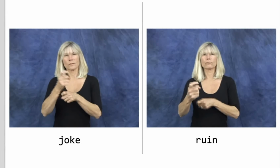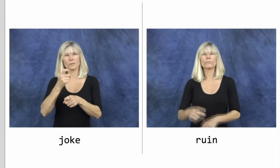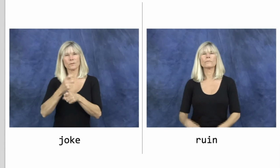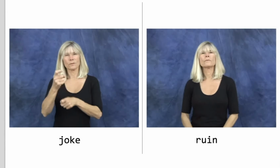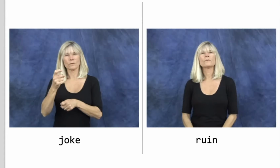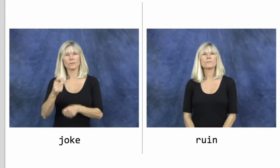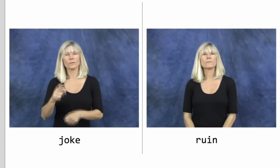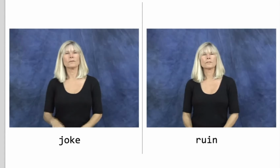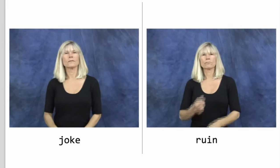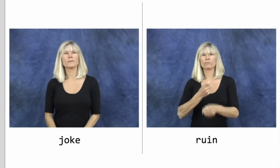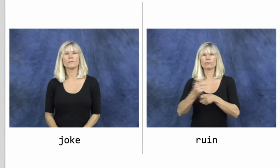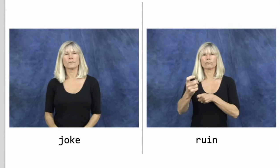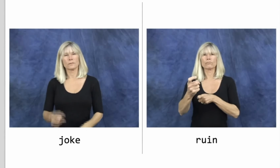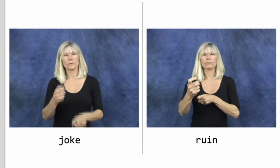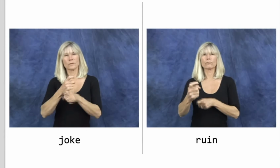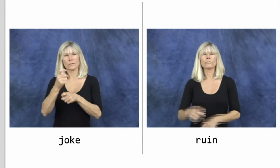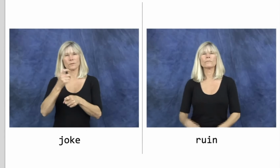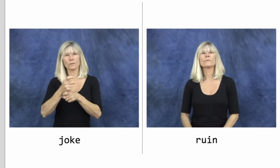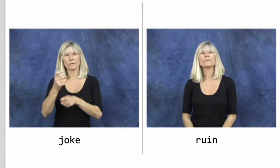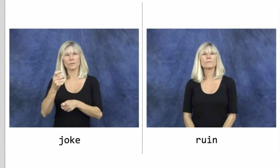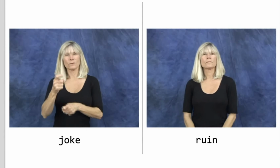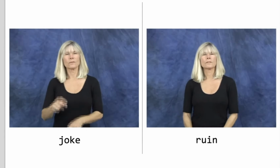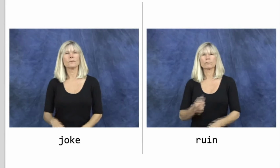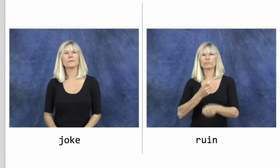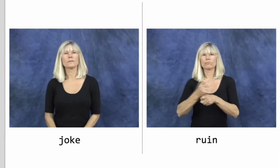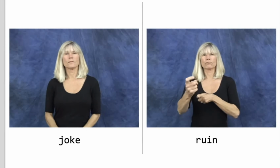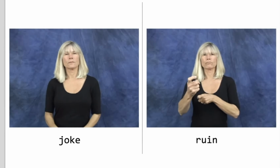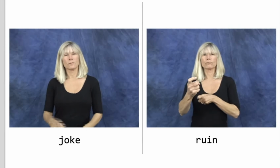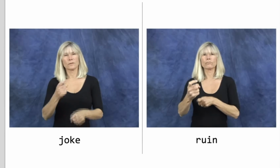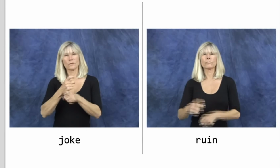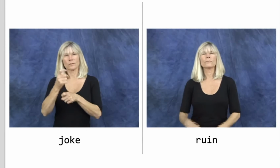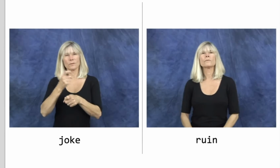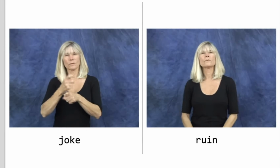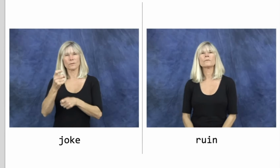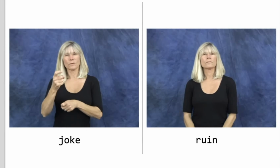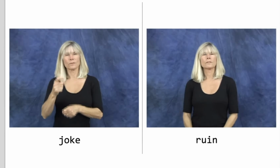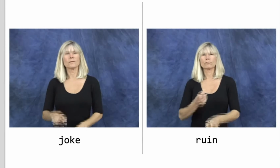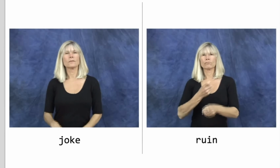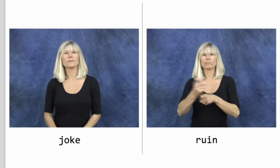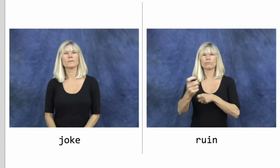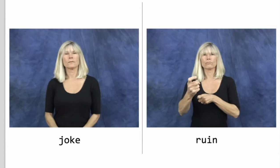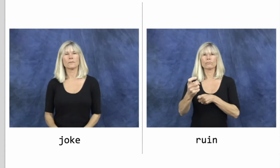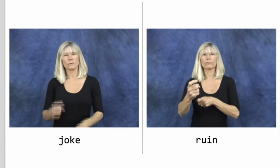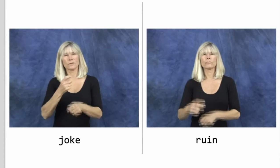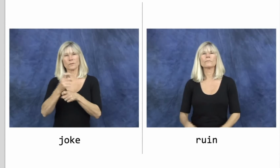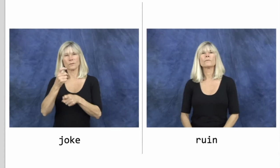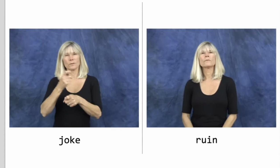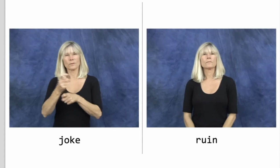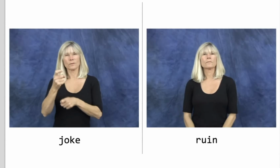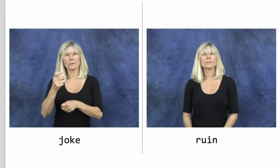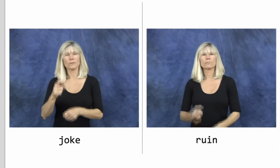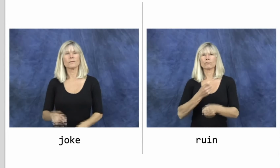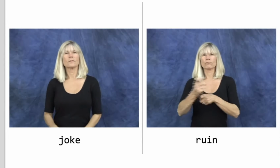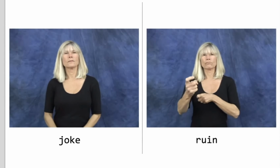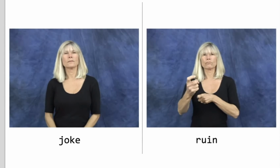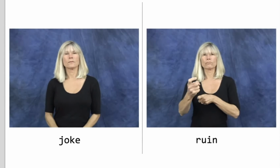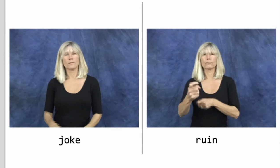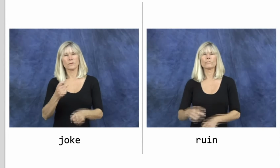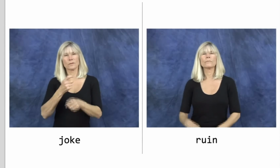you're looking for words that rhyme in the English language, you can go to a dictionary or a